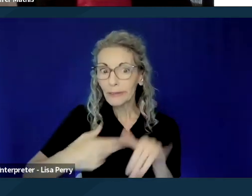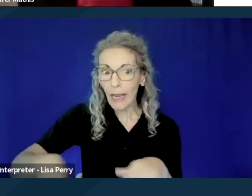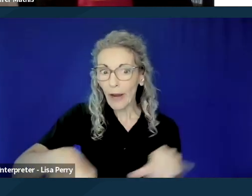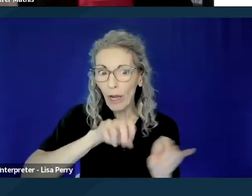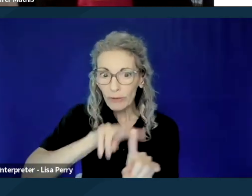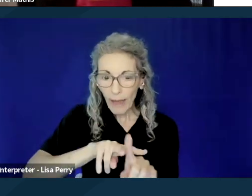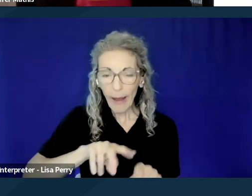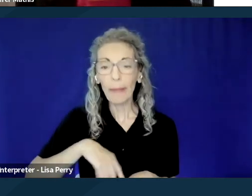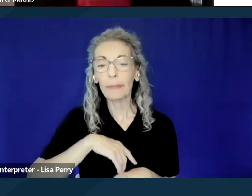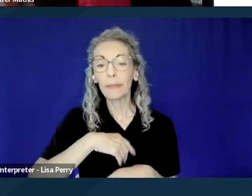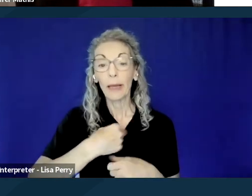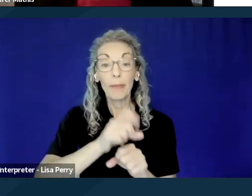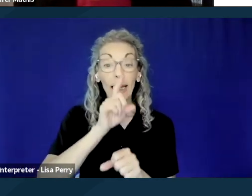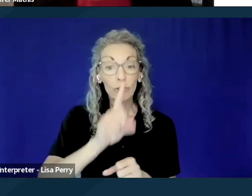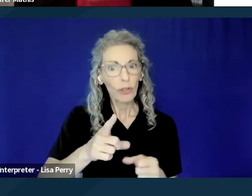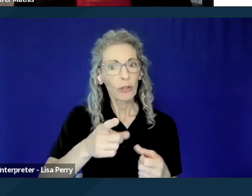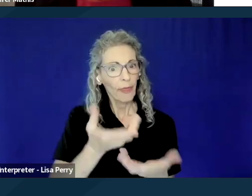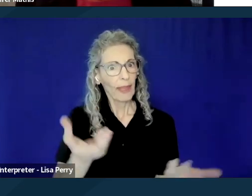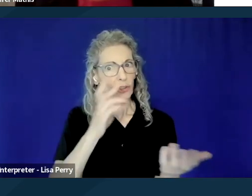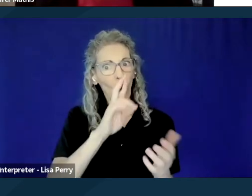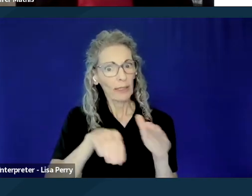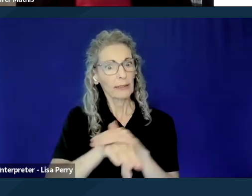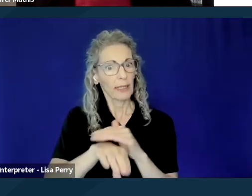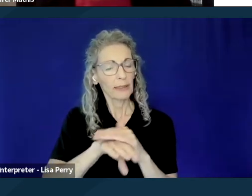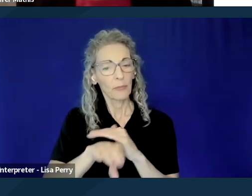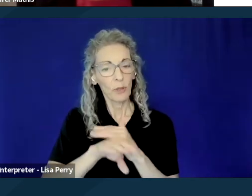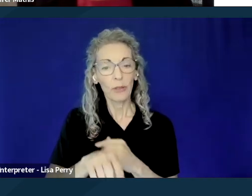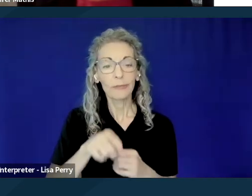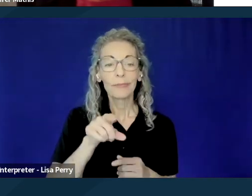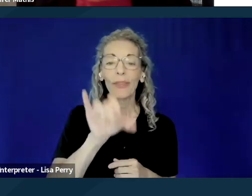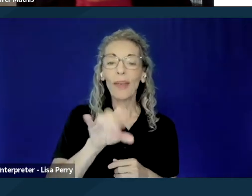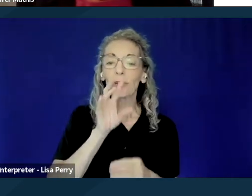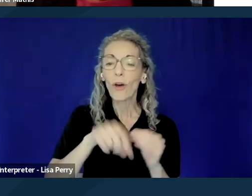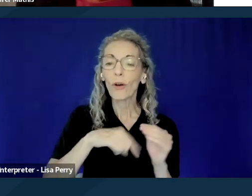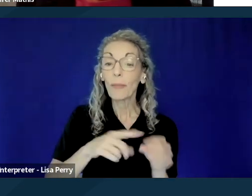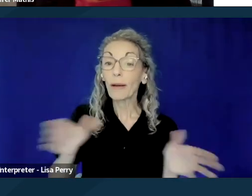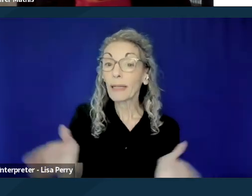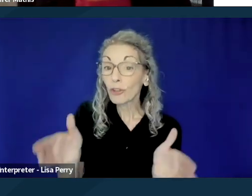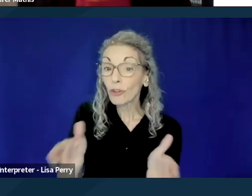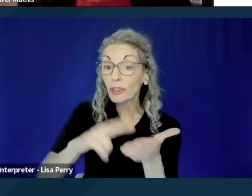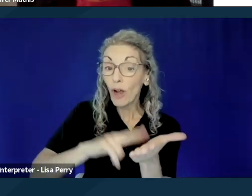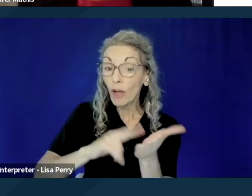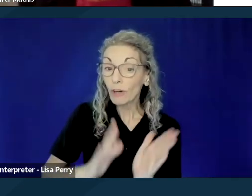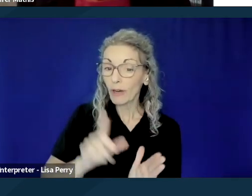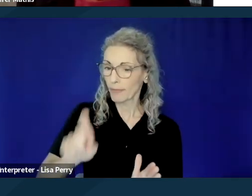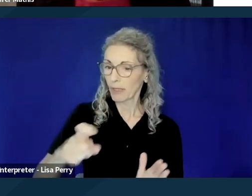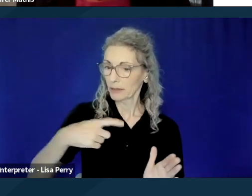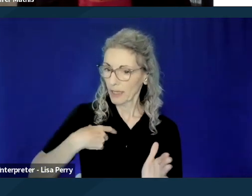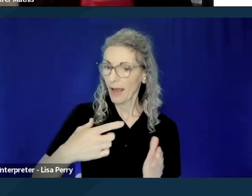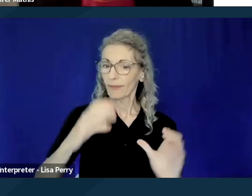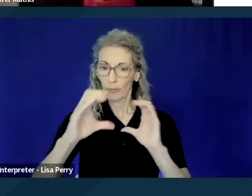ensure accessibility, talks about encouraging contractors to have accessible information